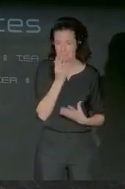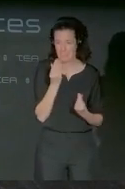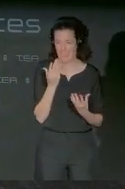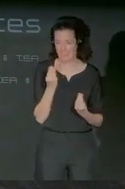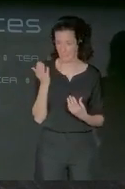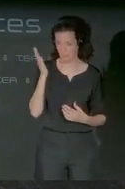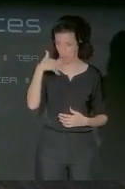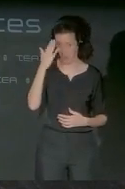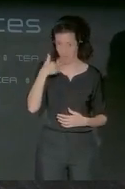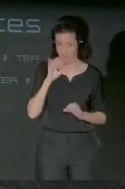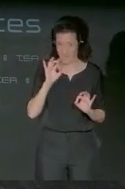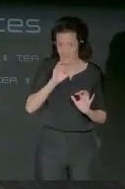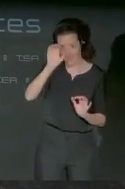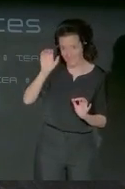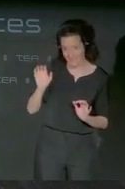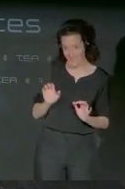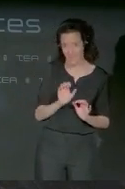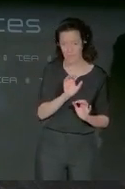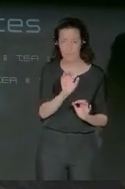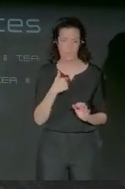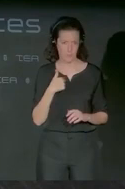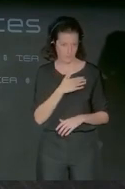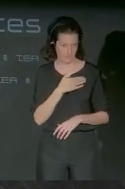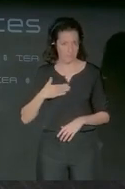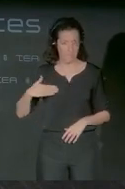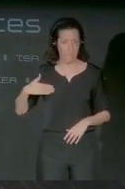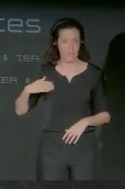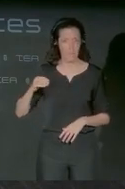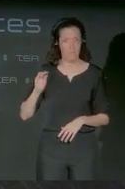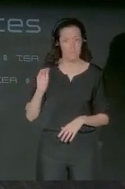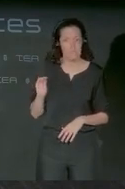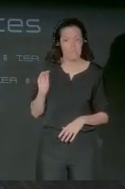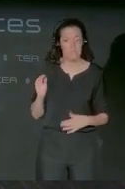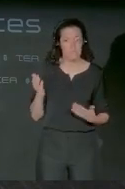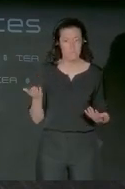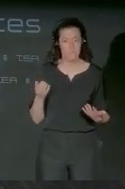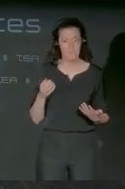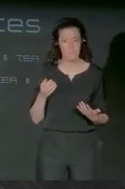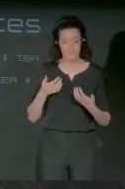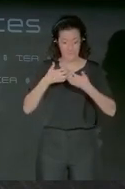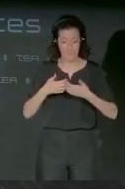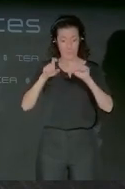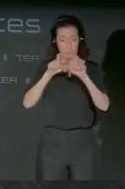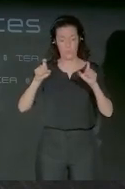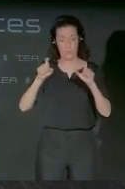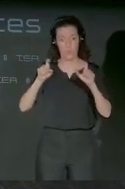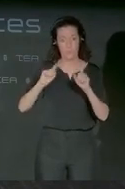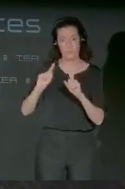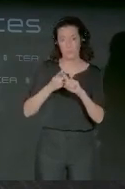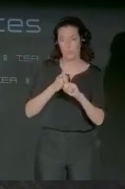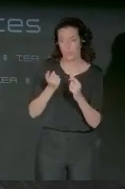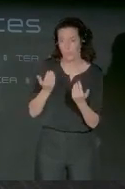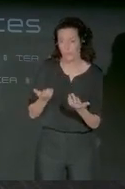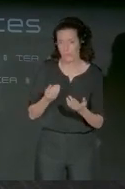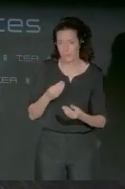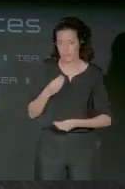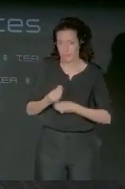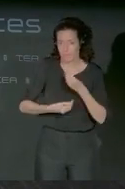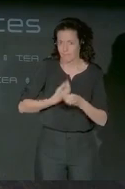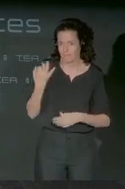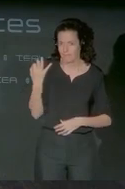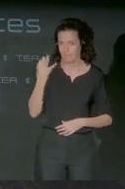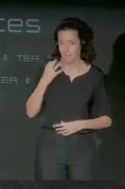entre estados. Entonces, quería plantear qué podemos hacer también desde la industria para